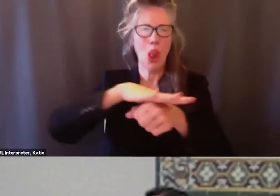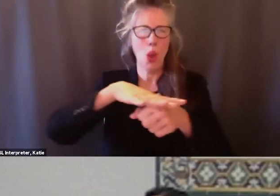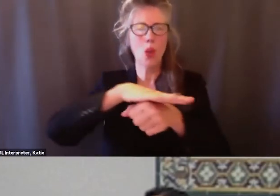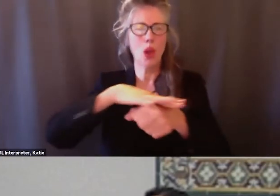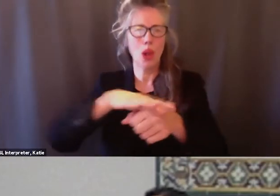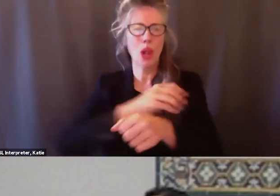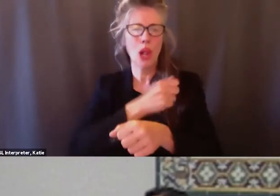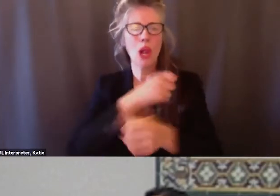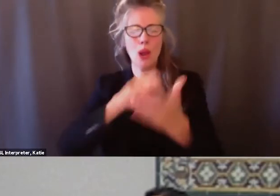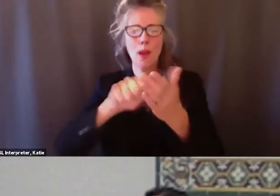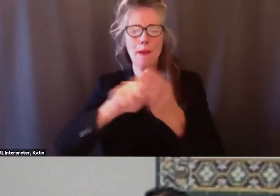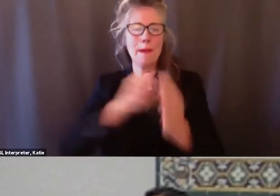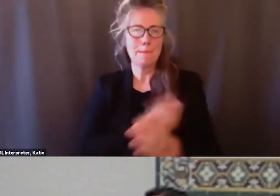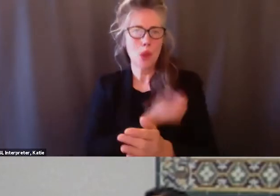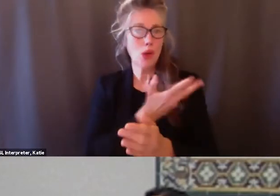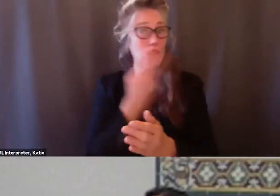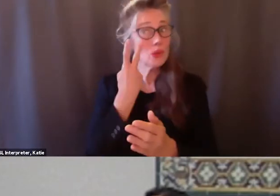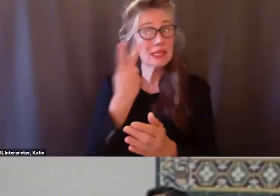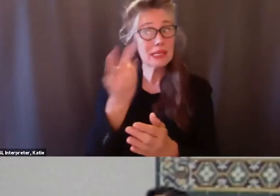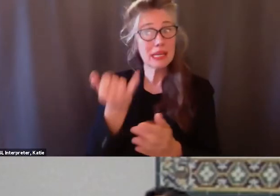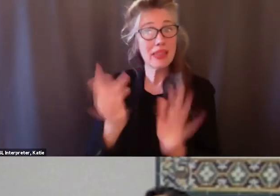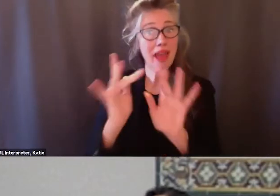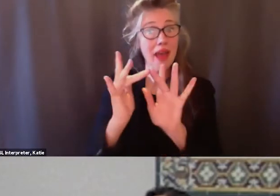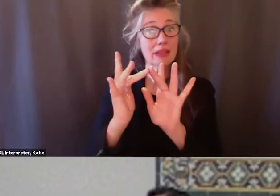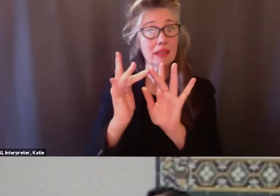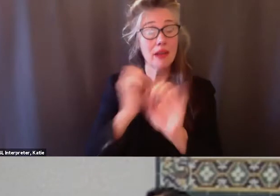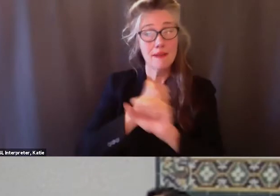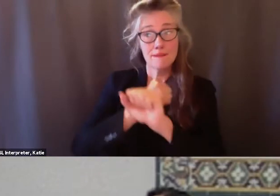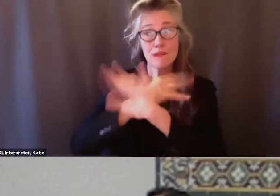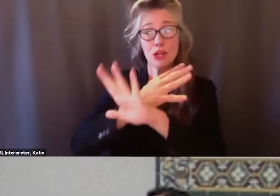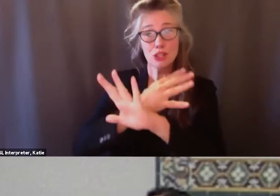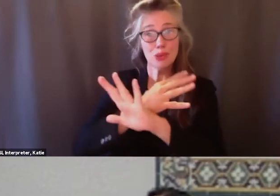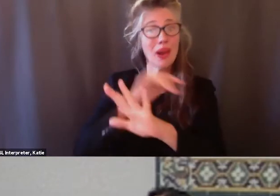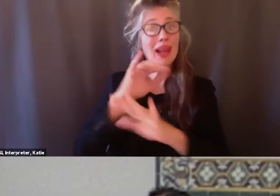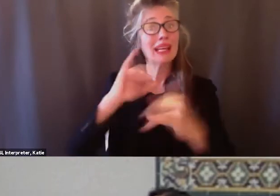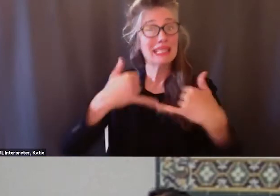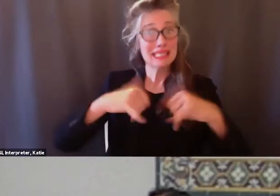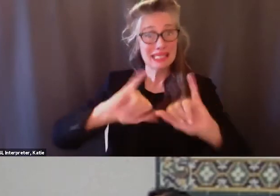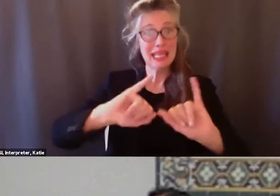that virtual viewing of the Juneteenth. It's still on